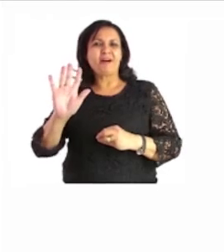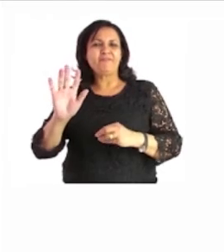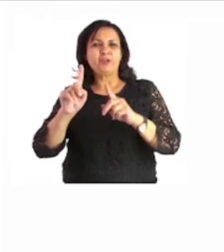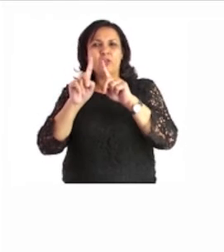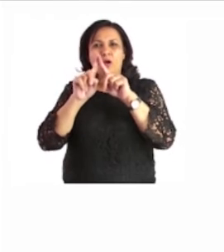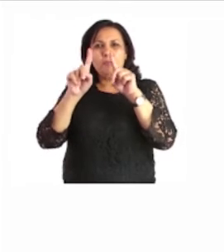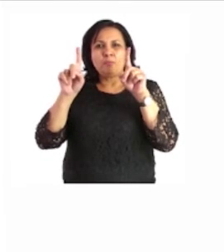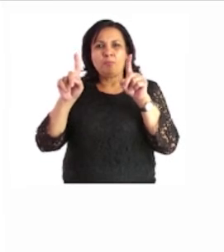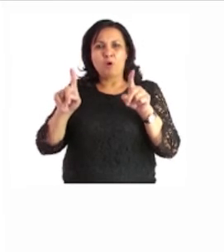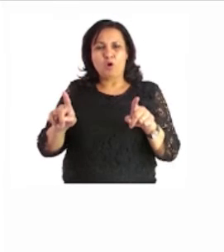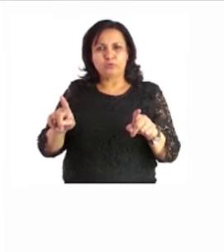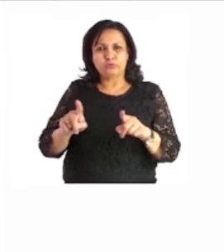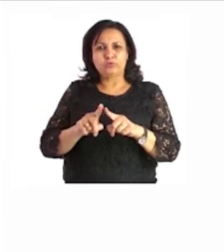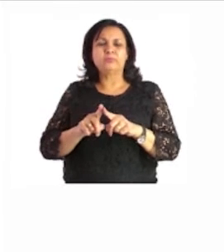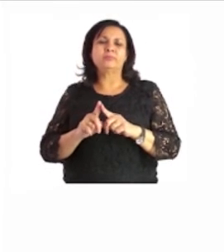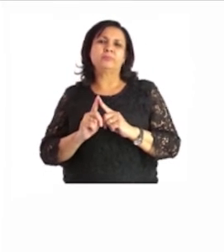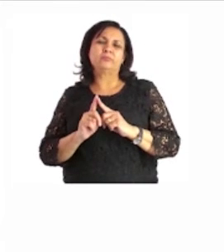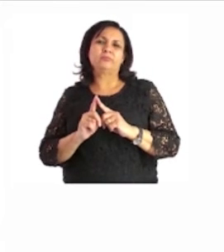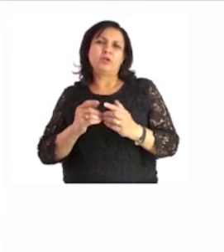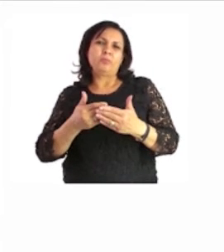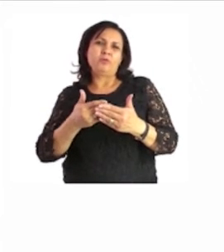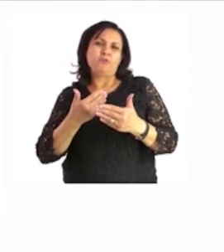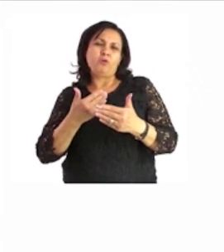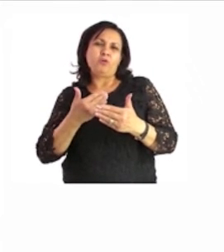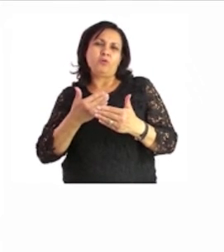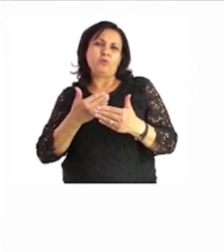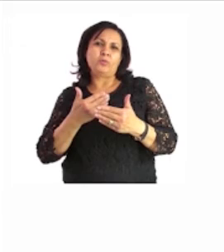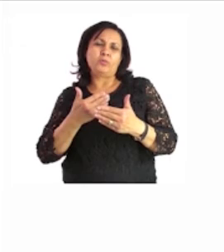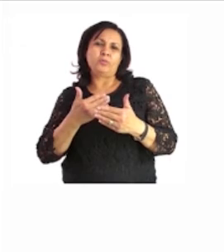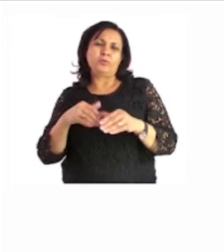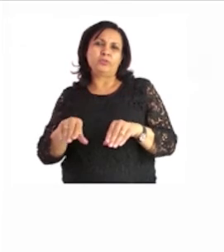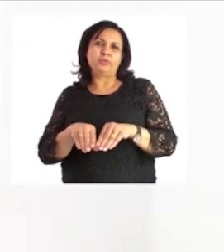blocks. But before we do that, we will